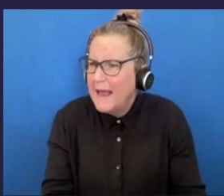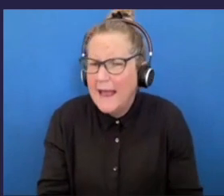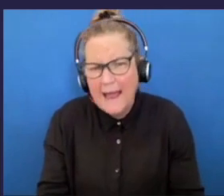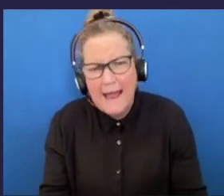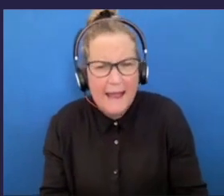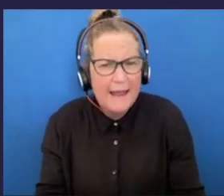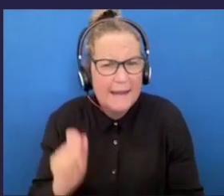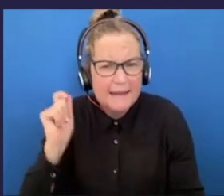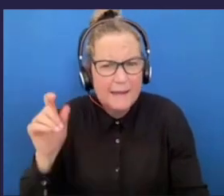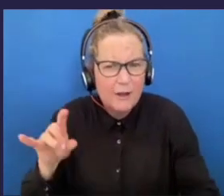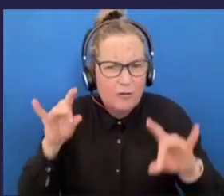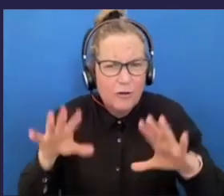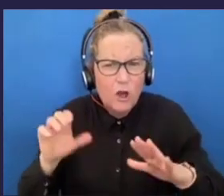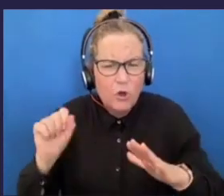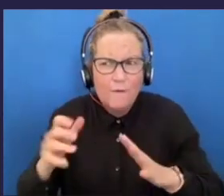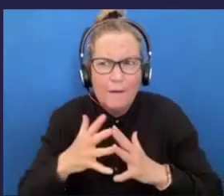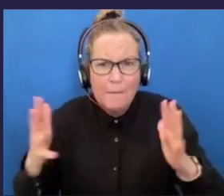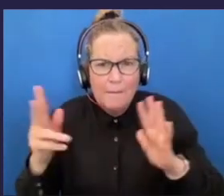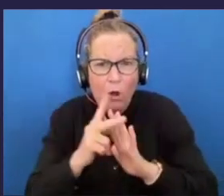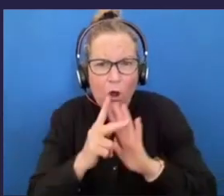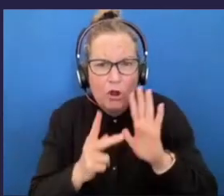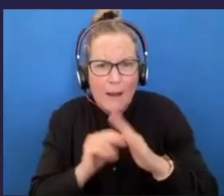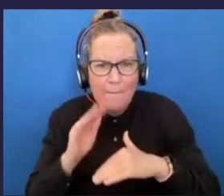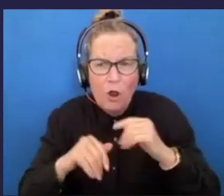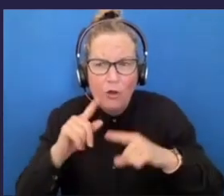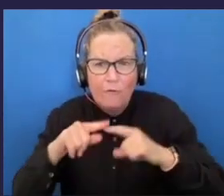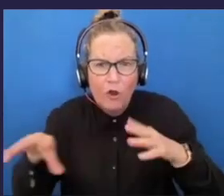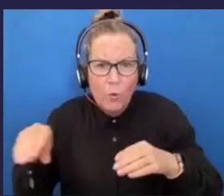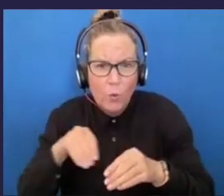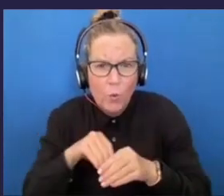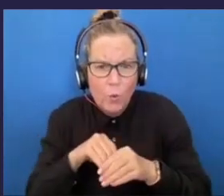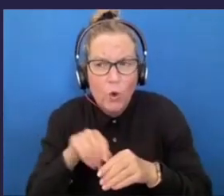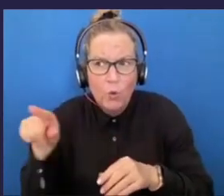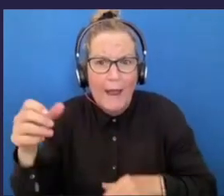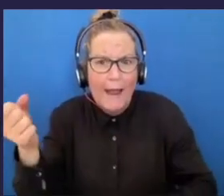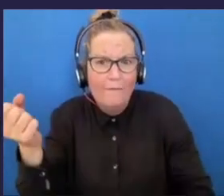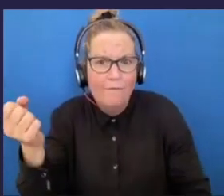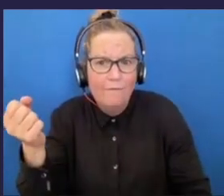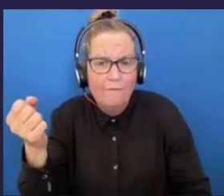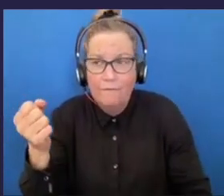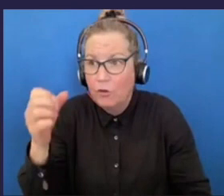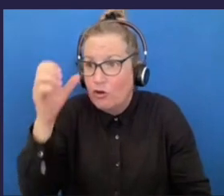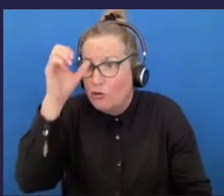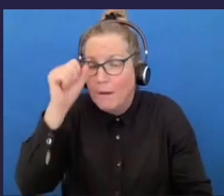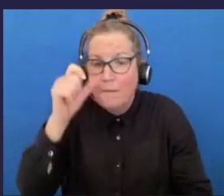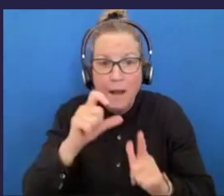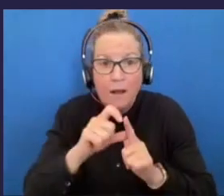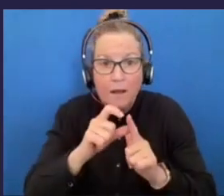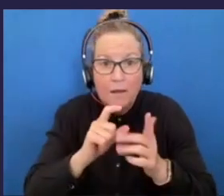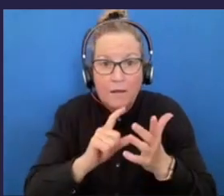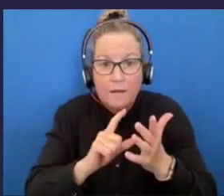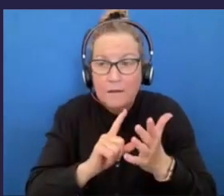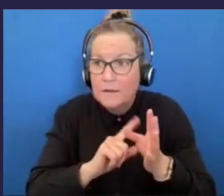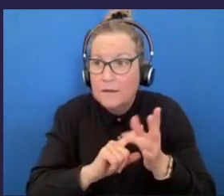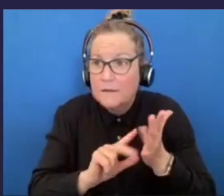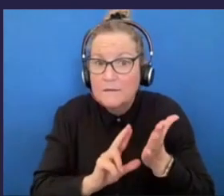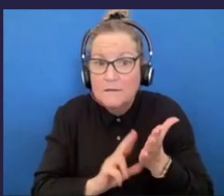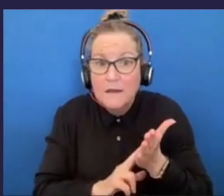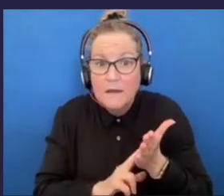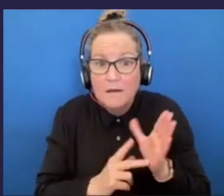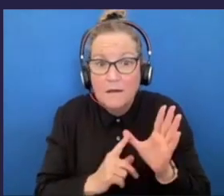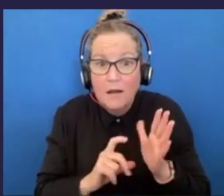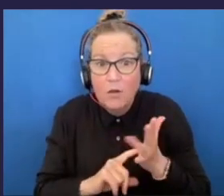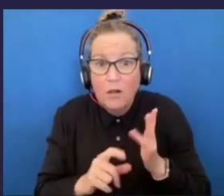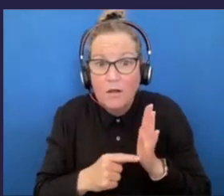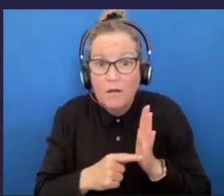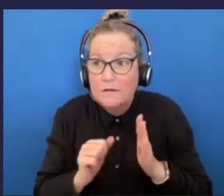big policy on diversity and inclusion. And hey, Dylan Alcott, remember him? He's doing all this great work around inclusion.